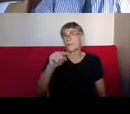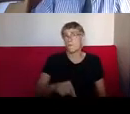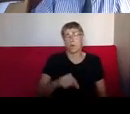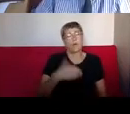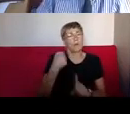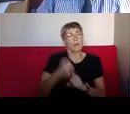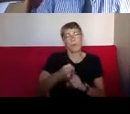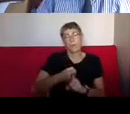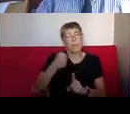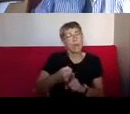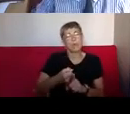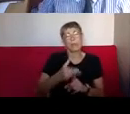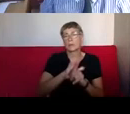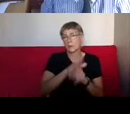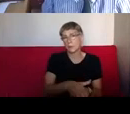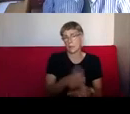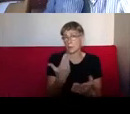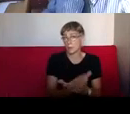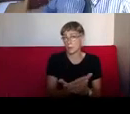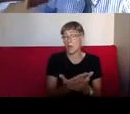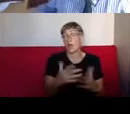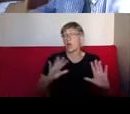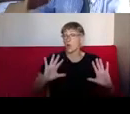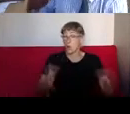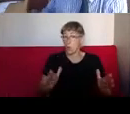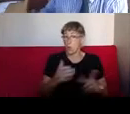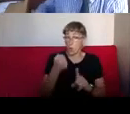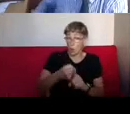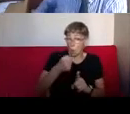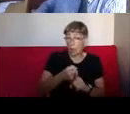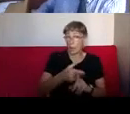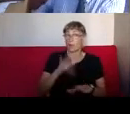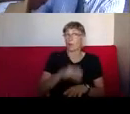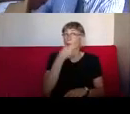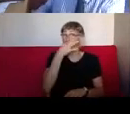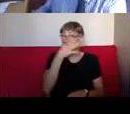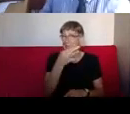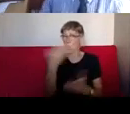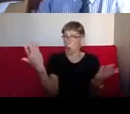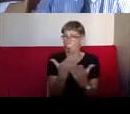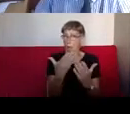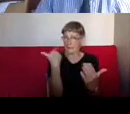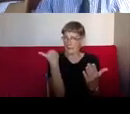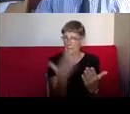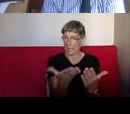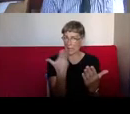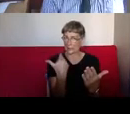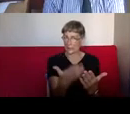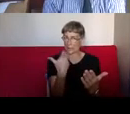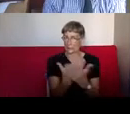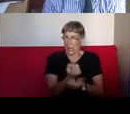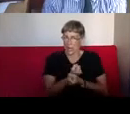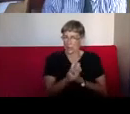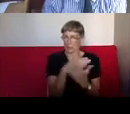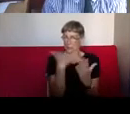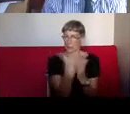that with our desk project, we wanted to underline this once again, even though